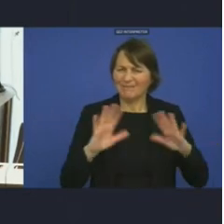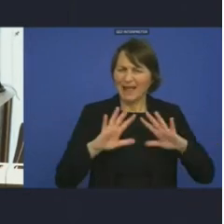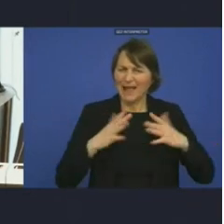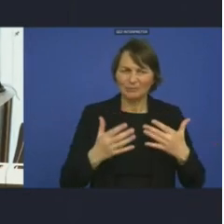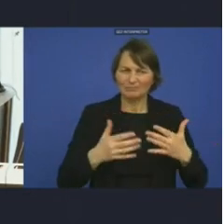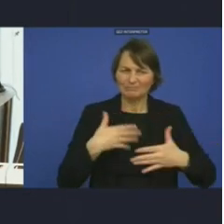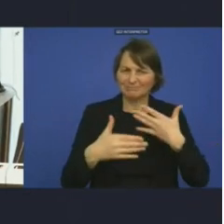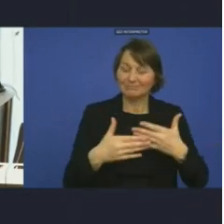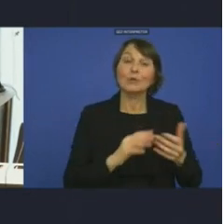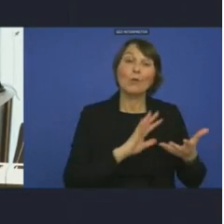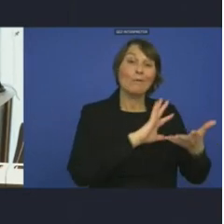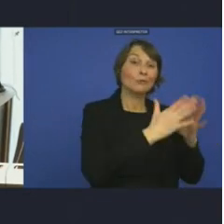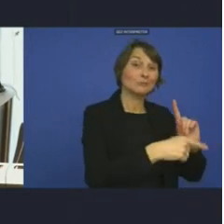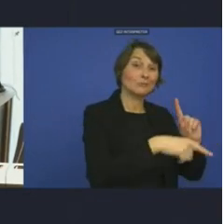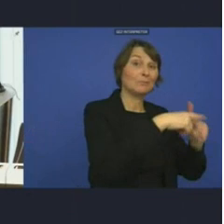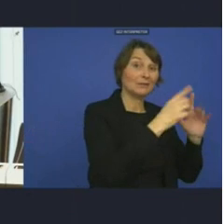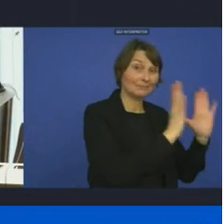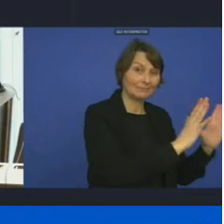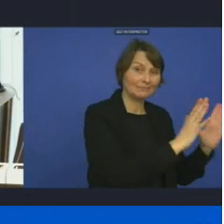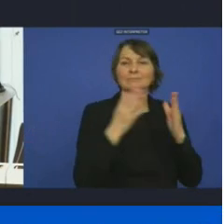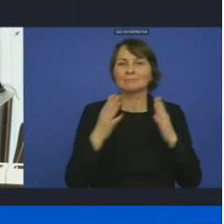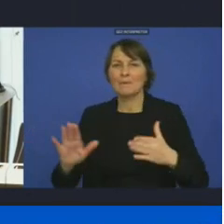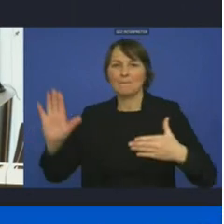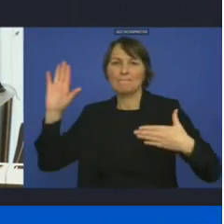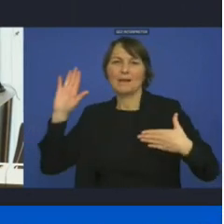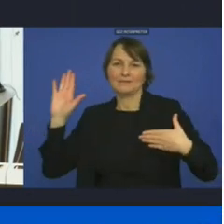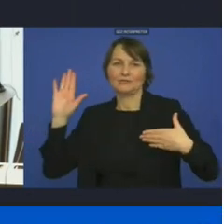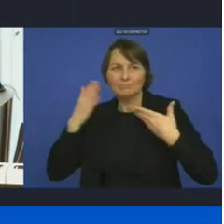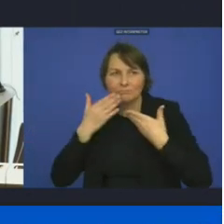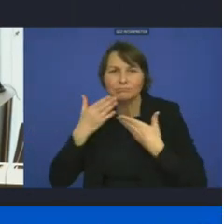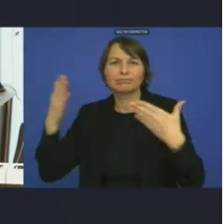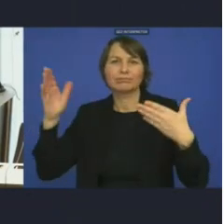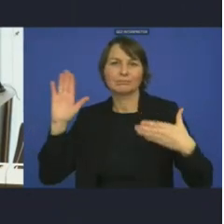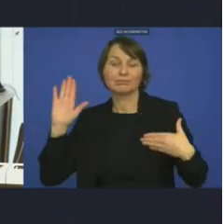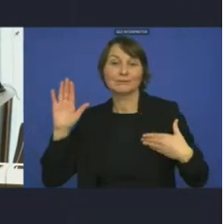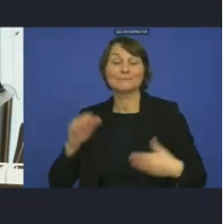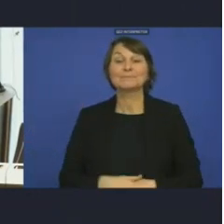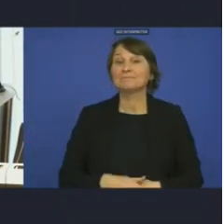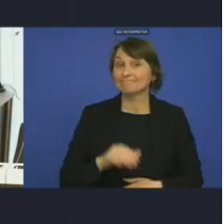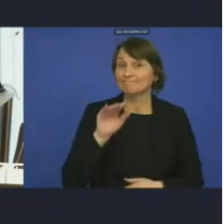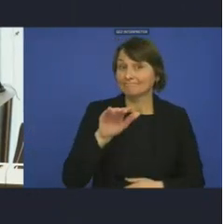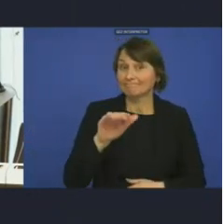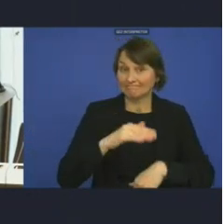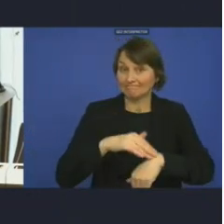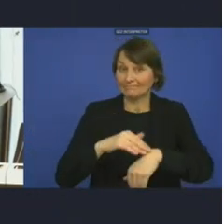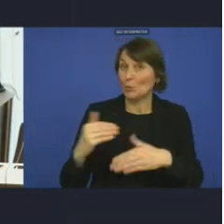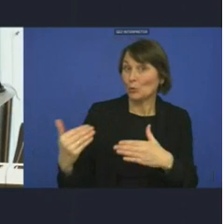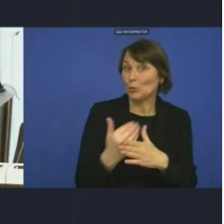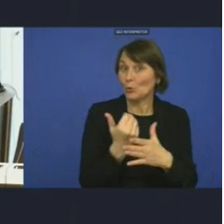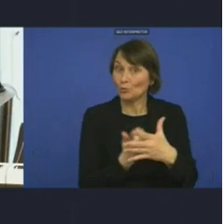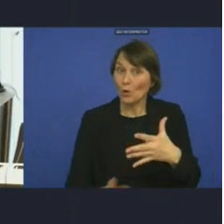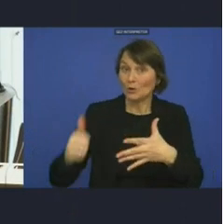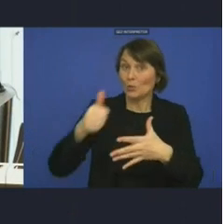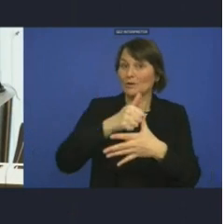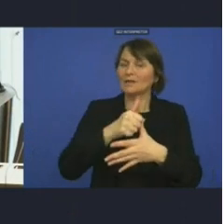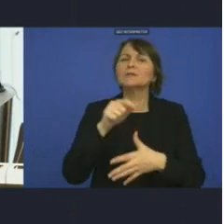Plus. As you recall, there is a new priority. So you don't need to be part of Erasmus Plus